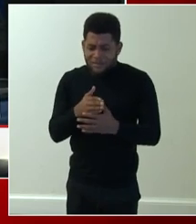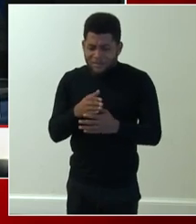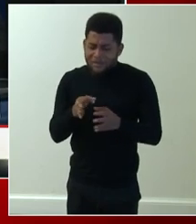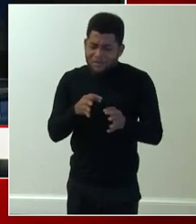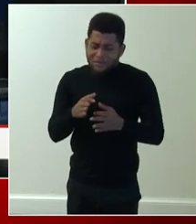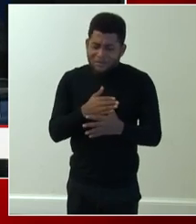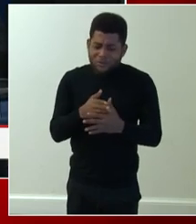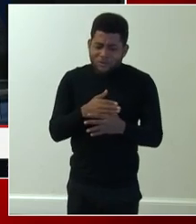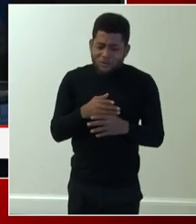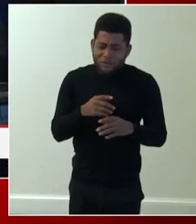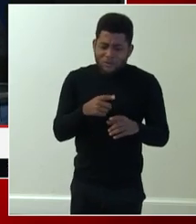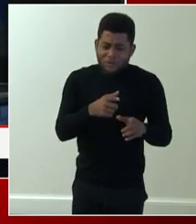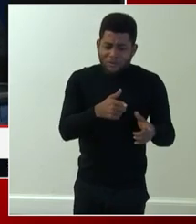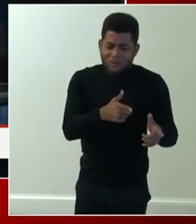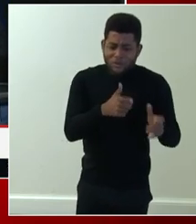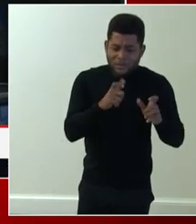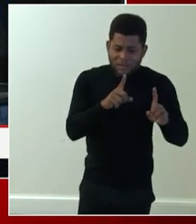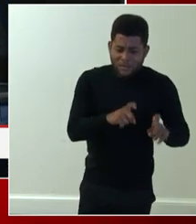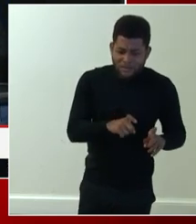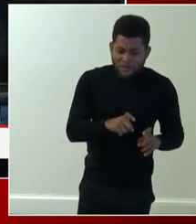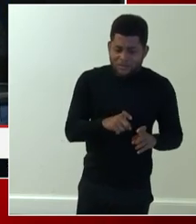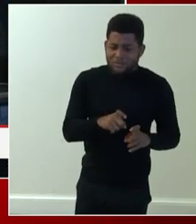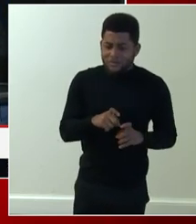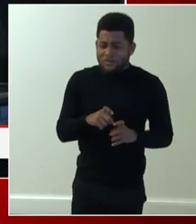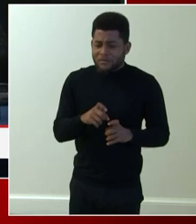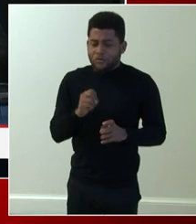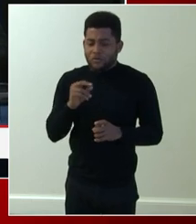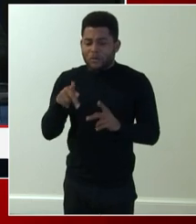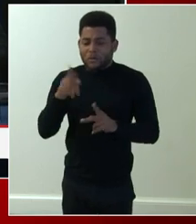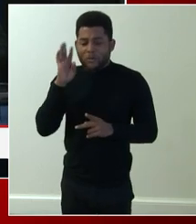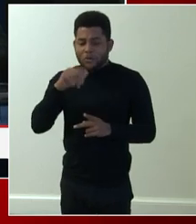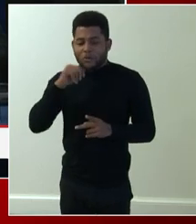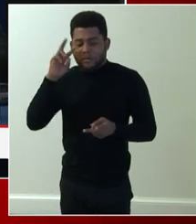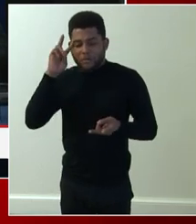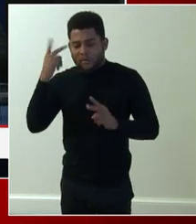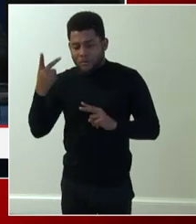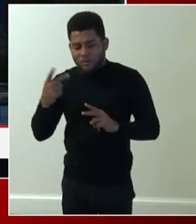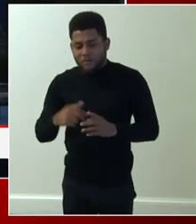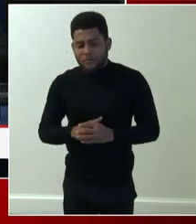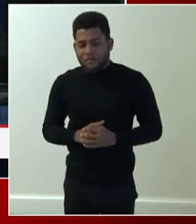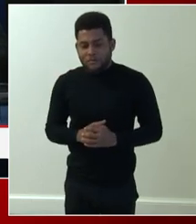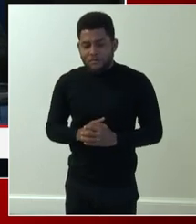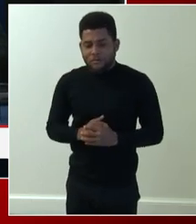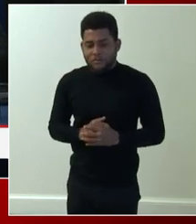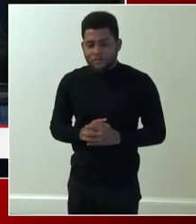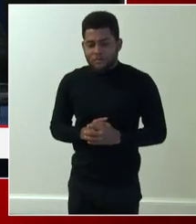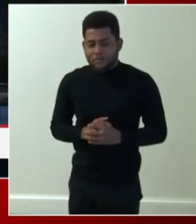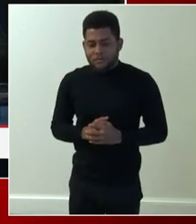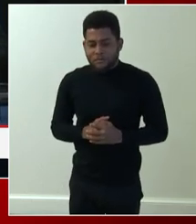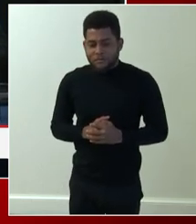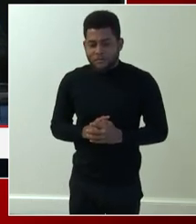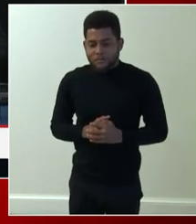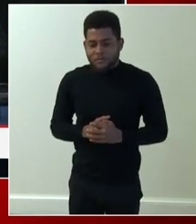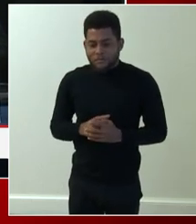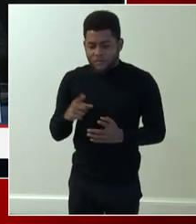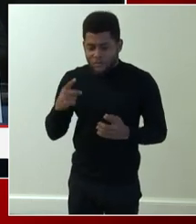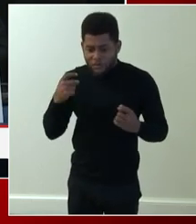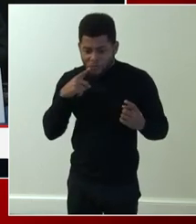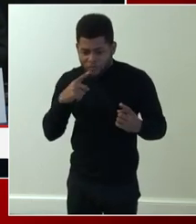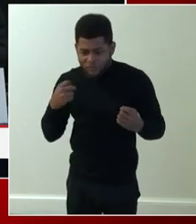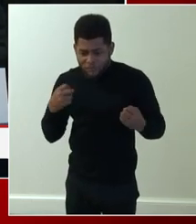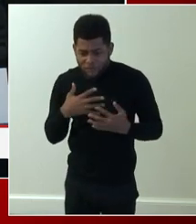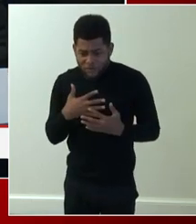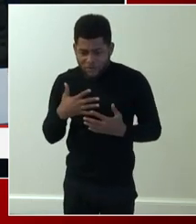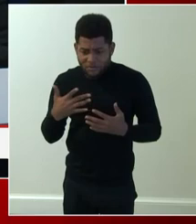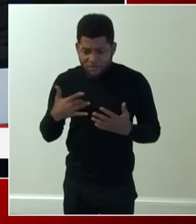when, so people don't misuse them when both become available at sites? Are you ready to tell the difference now?